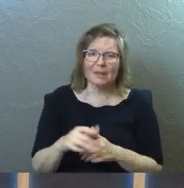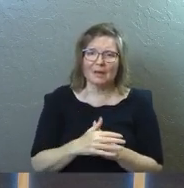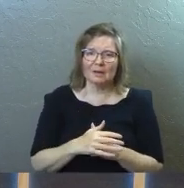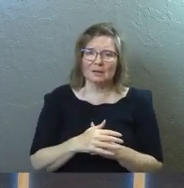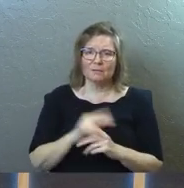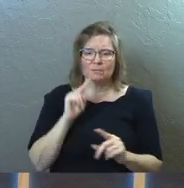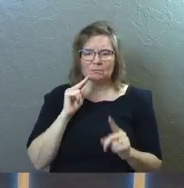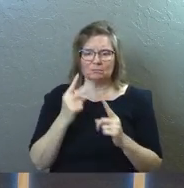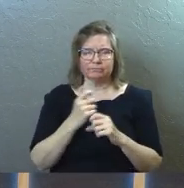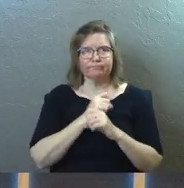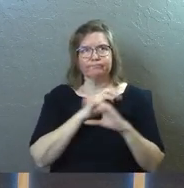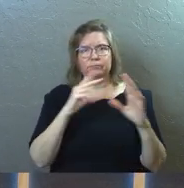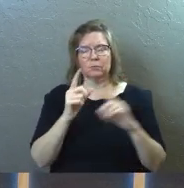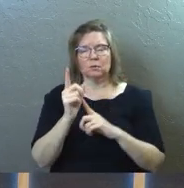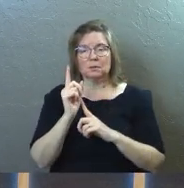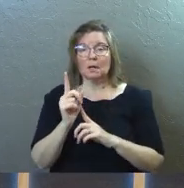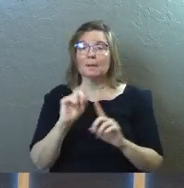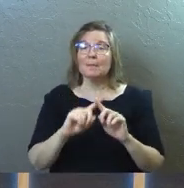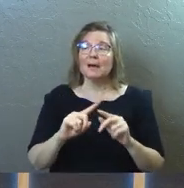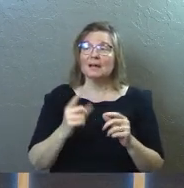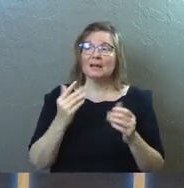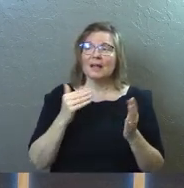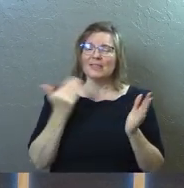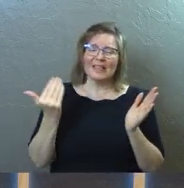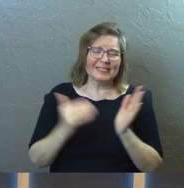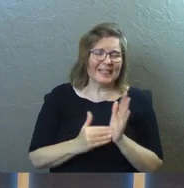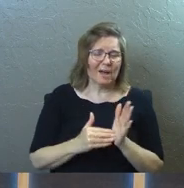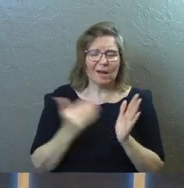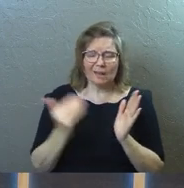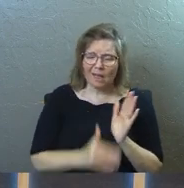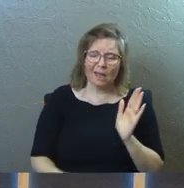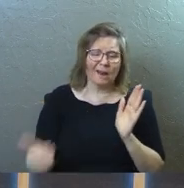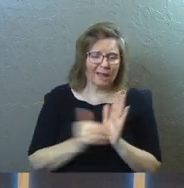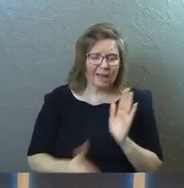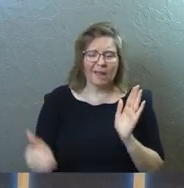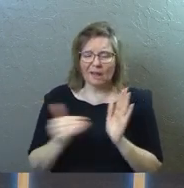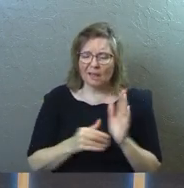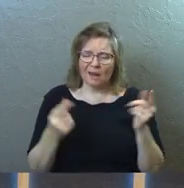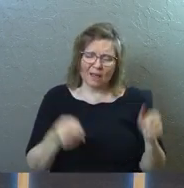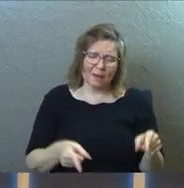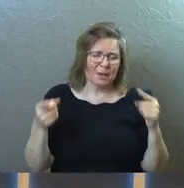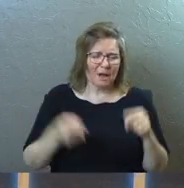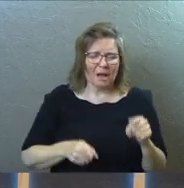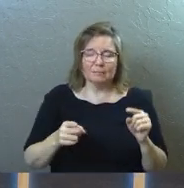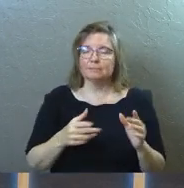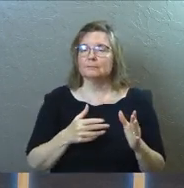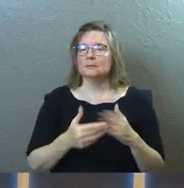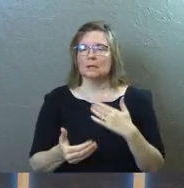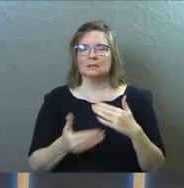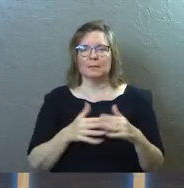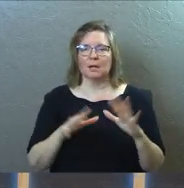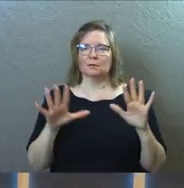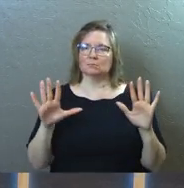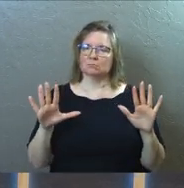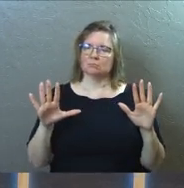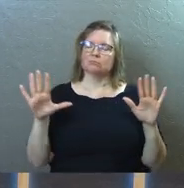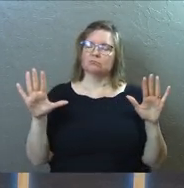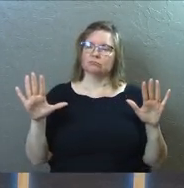get perspective for a second. But it's the 1,000th time they've done this. Doesn't matter. Slow